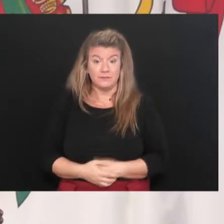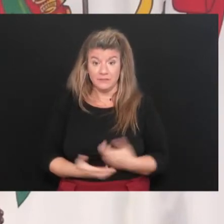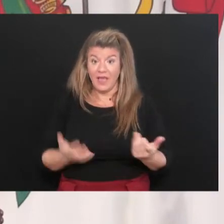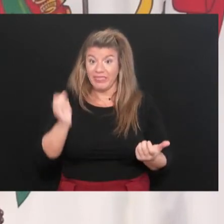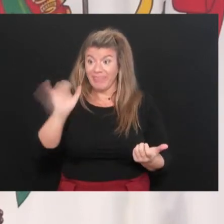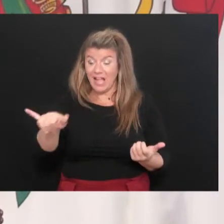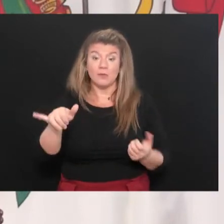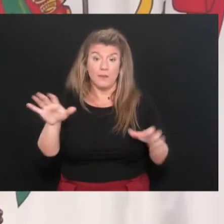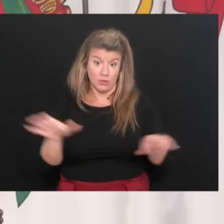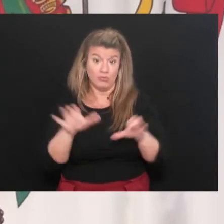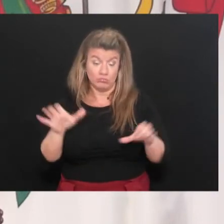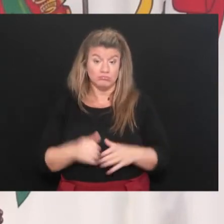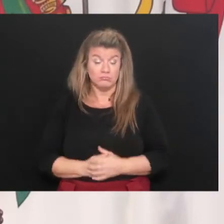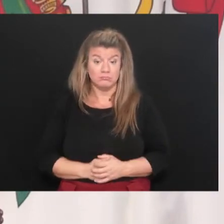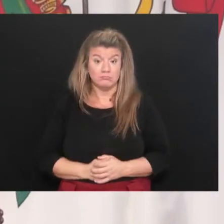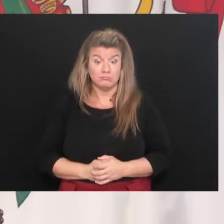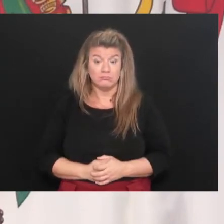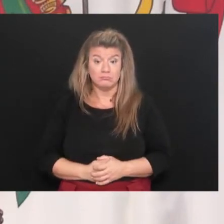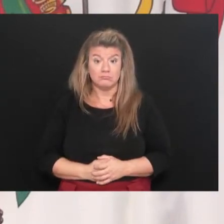do.